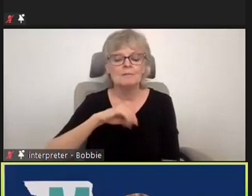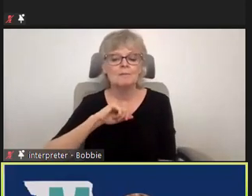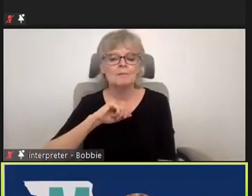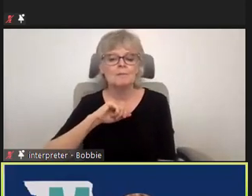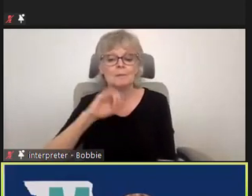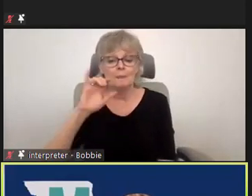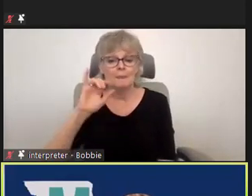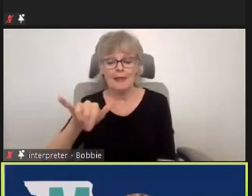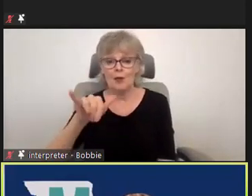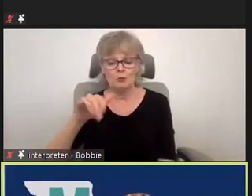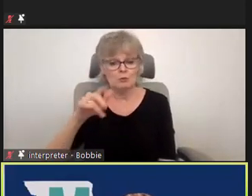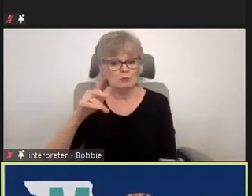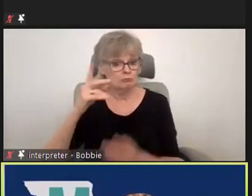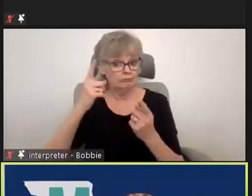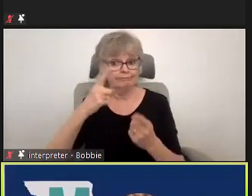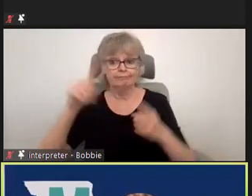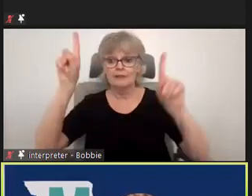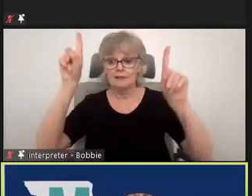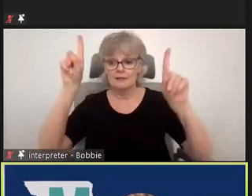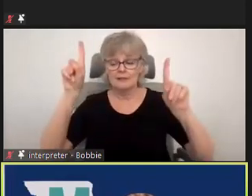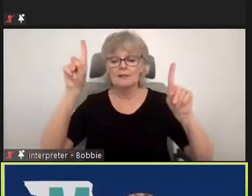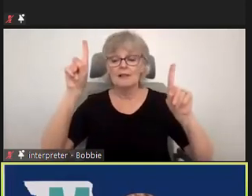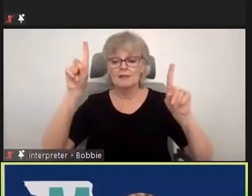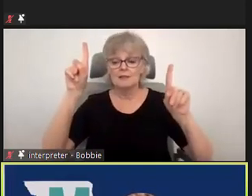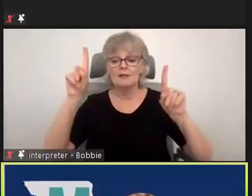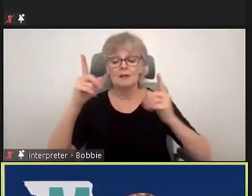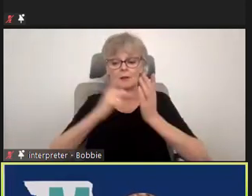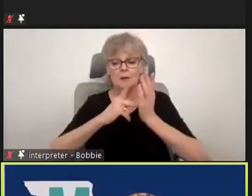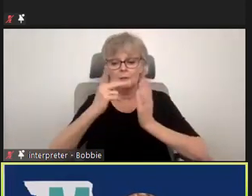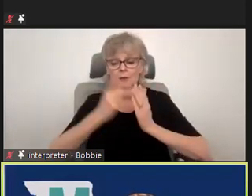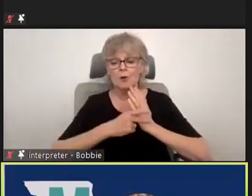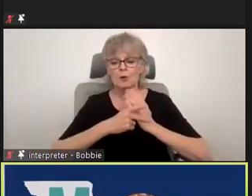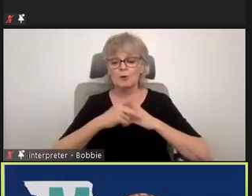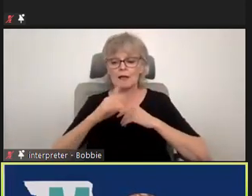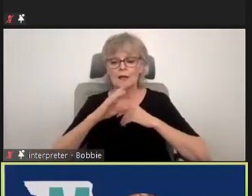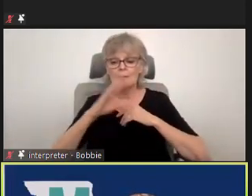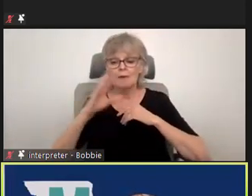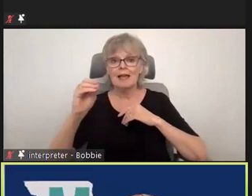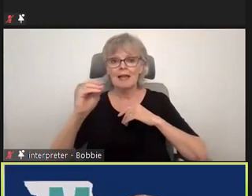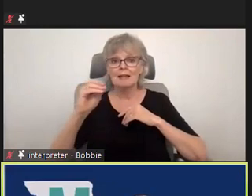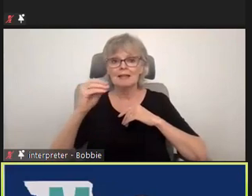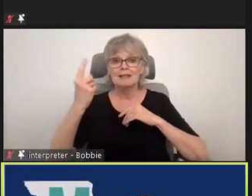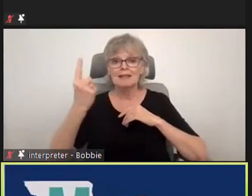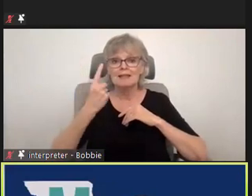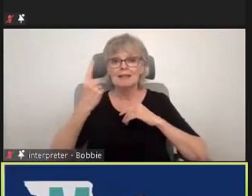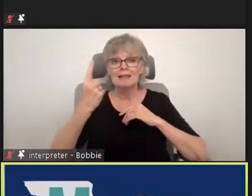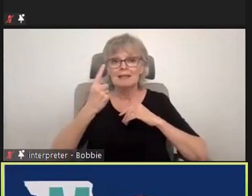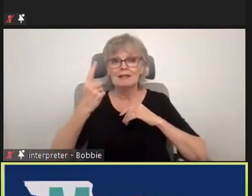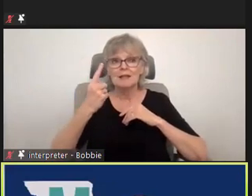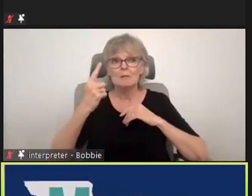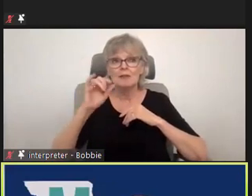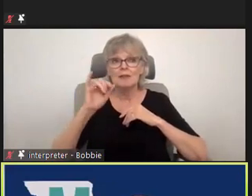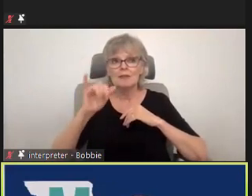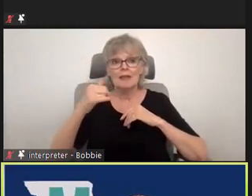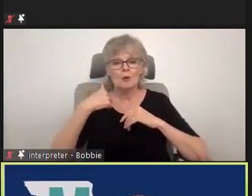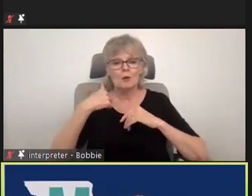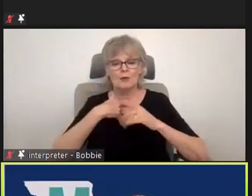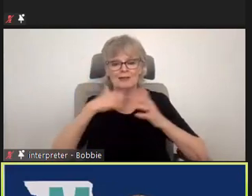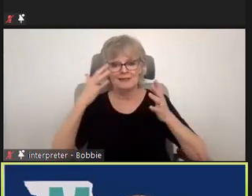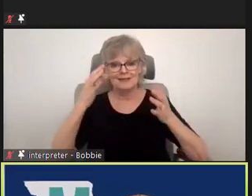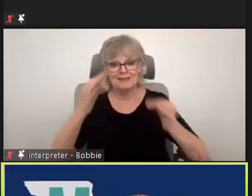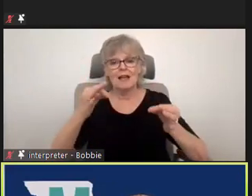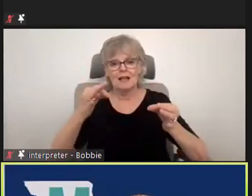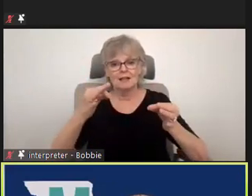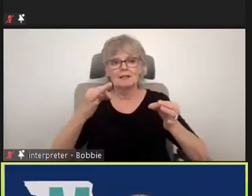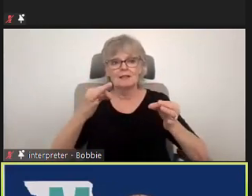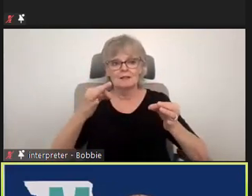was a really successful program, and this is something that we decided that we really need